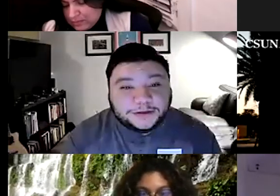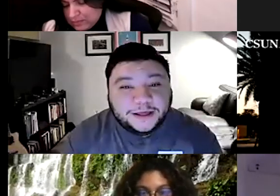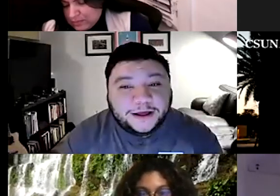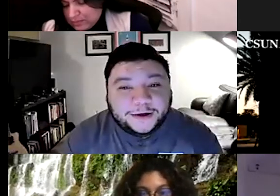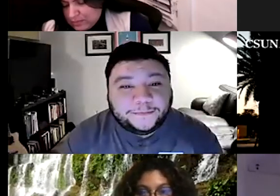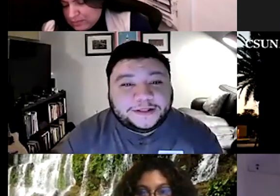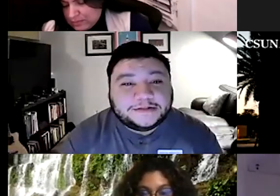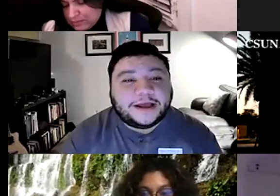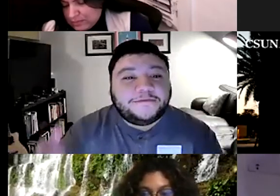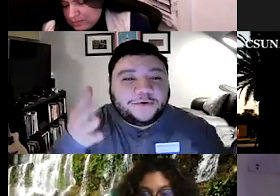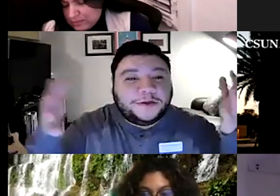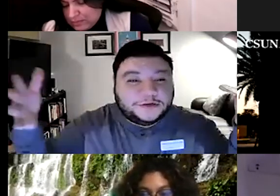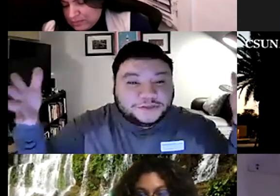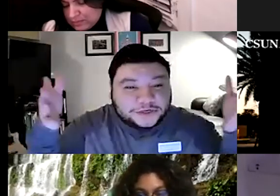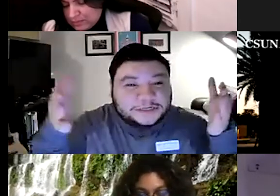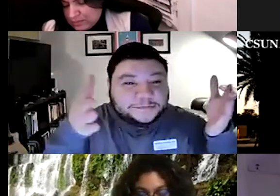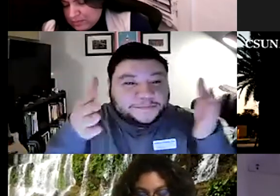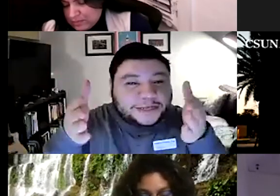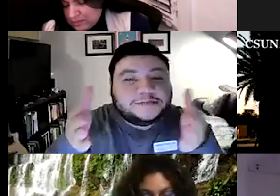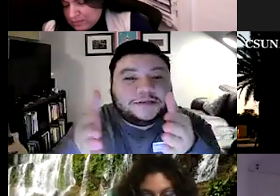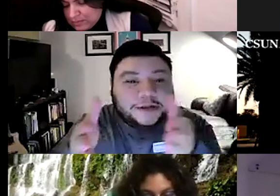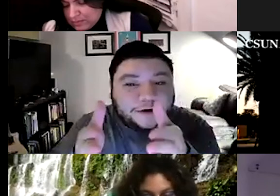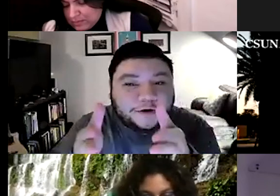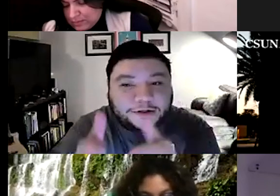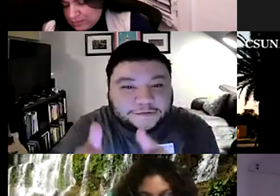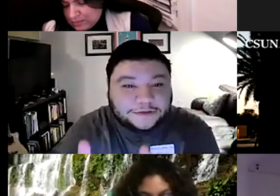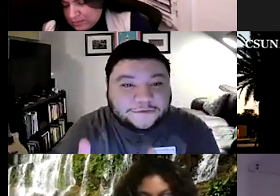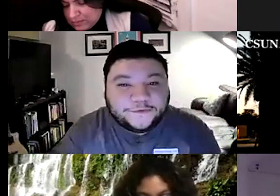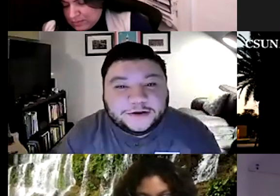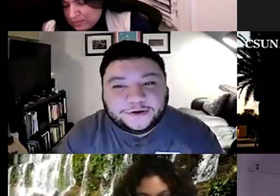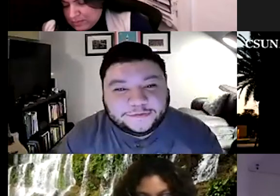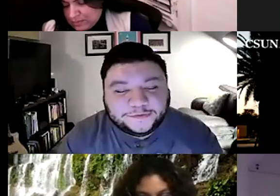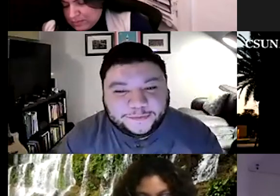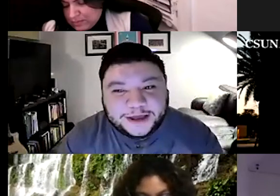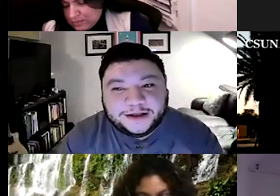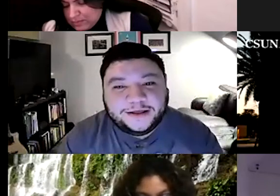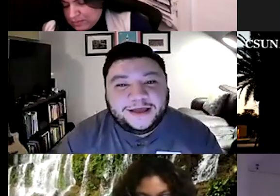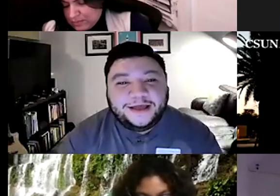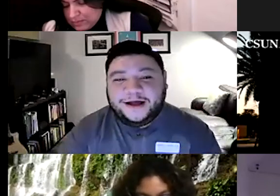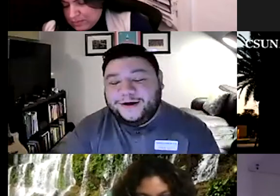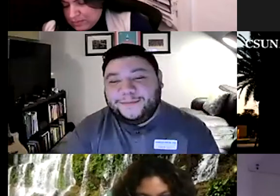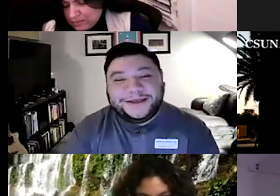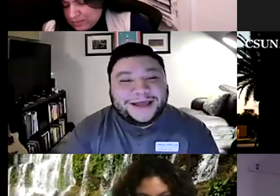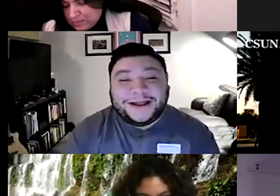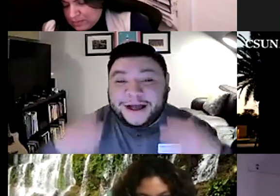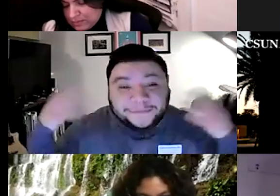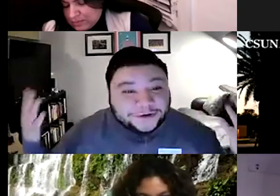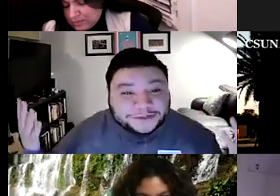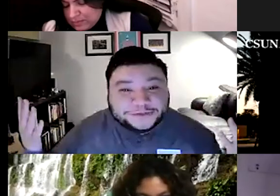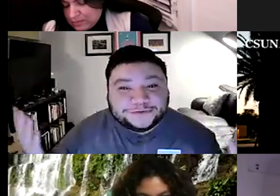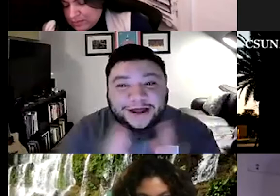exploring, that's kind of like when your journey begins to narrow until like you find where you're supposed to be at. Again,